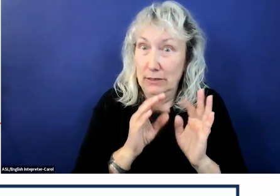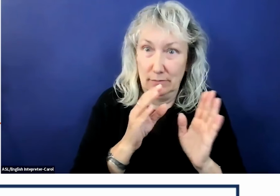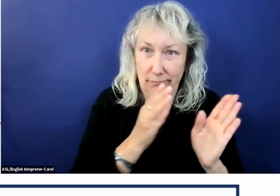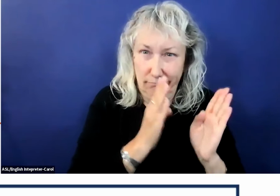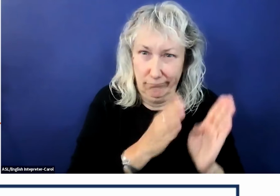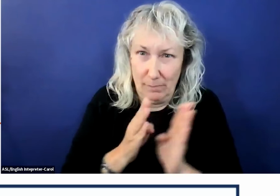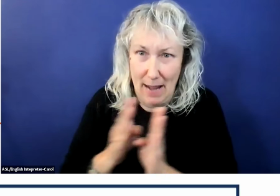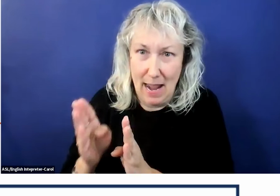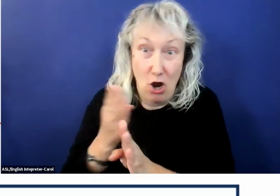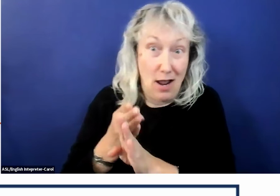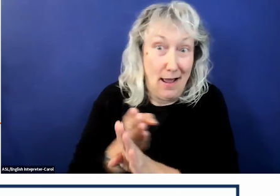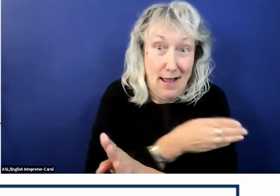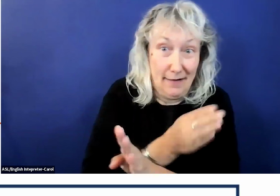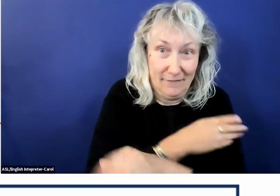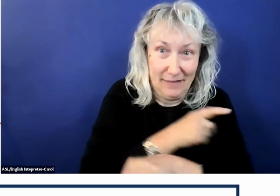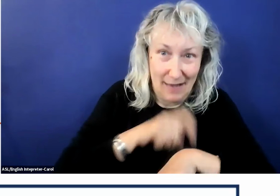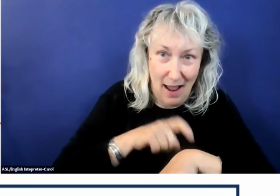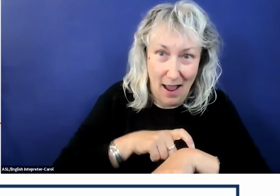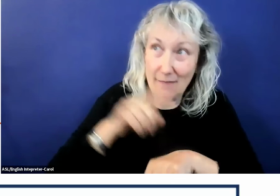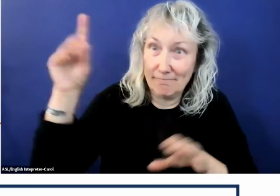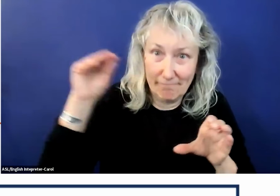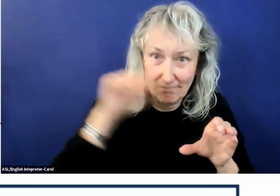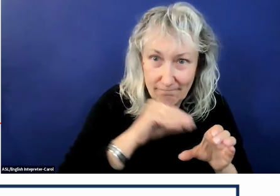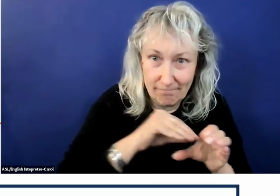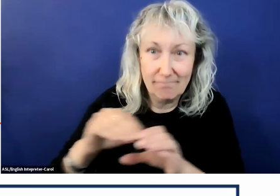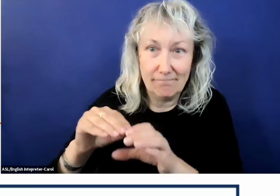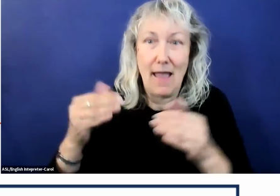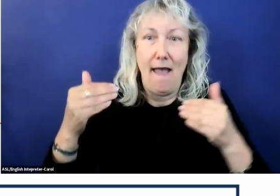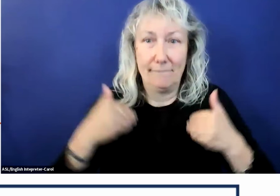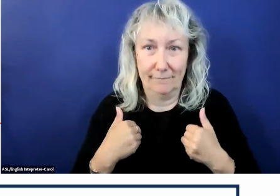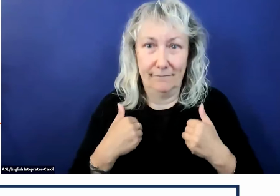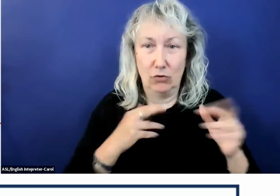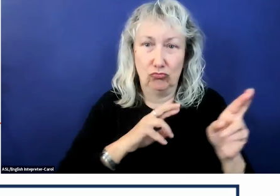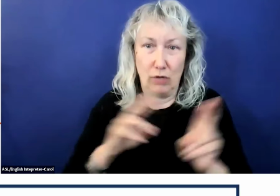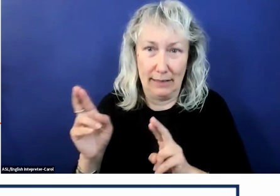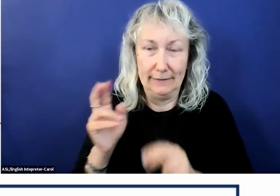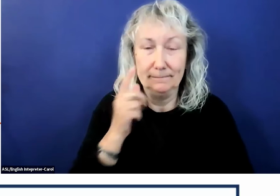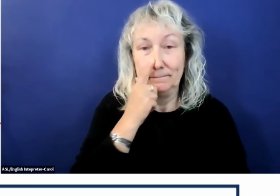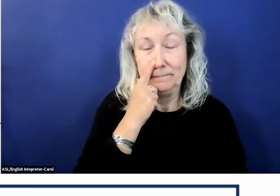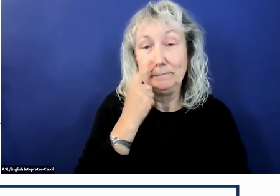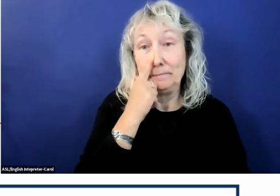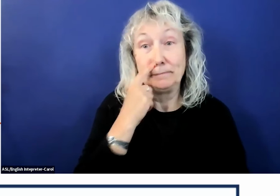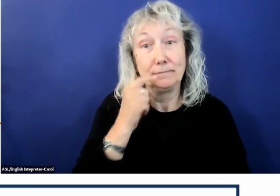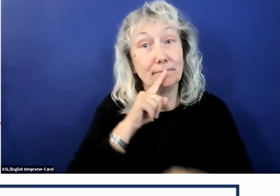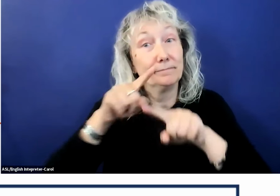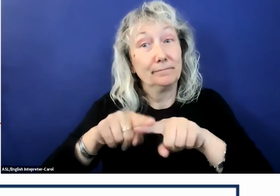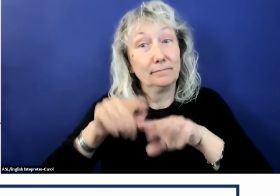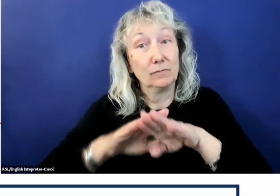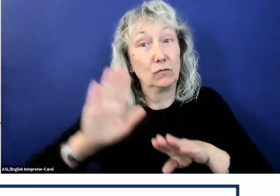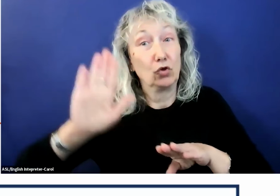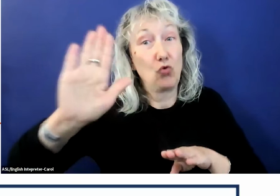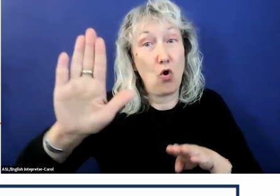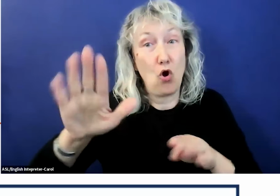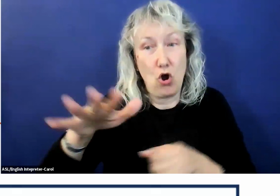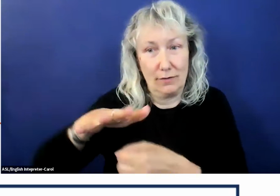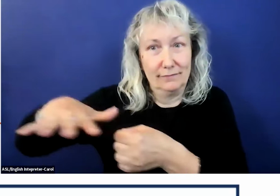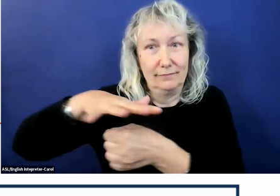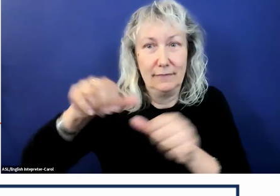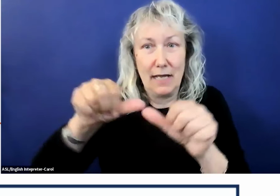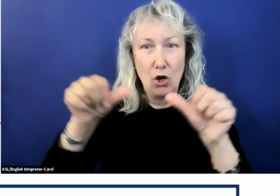of the game. To determine the risks associated with where you live, you can look to your county's